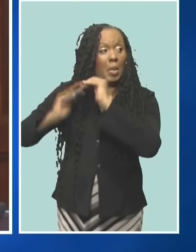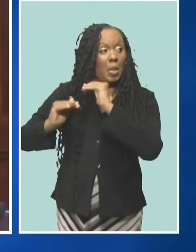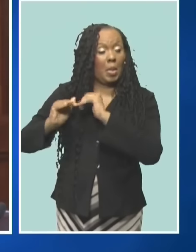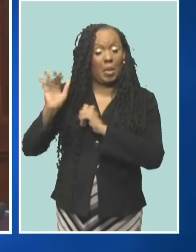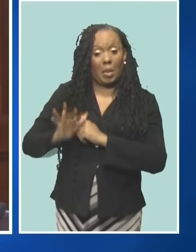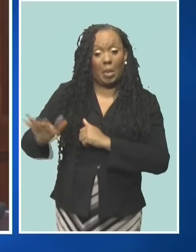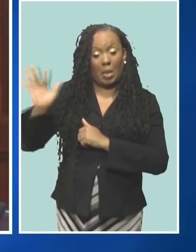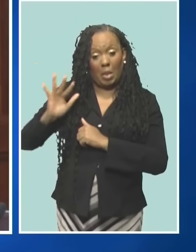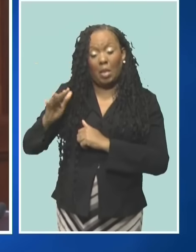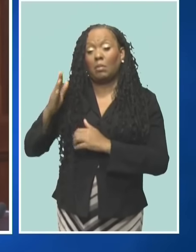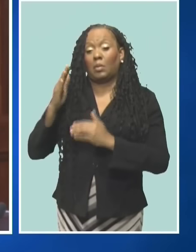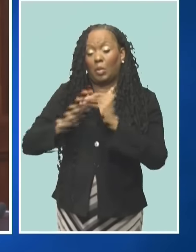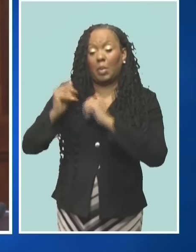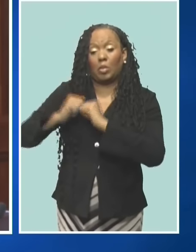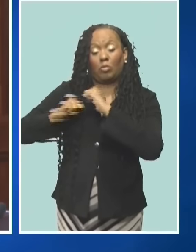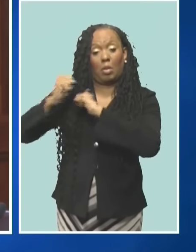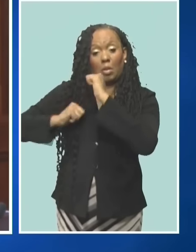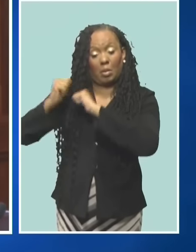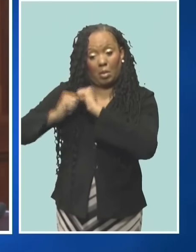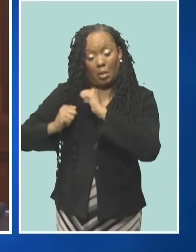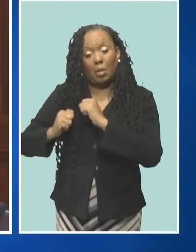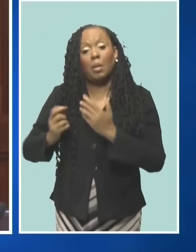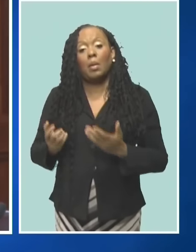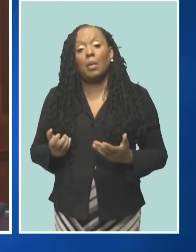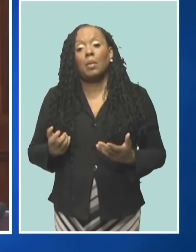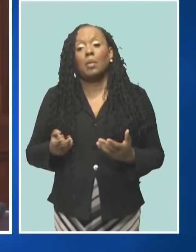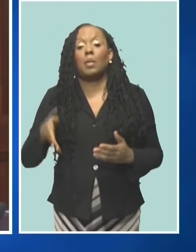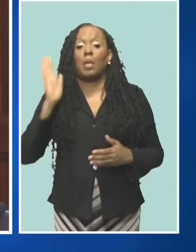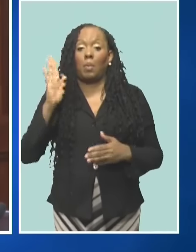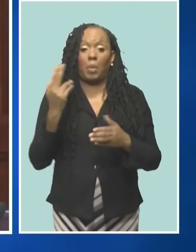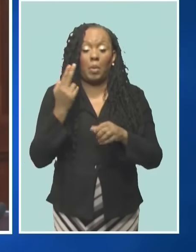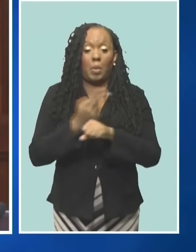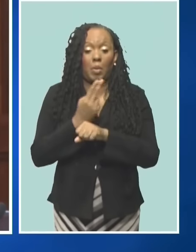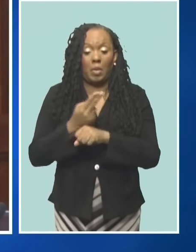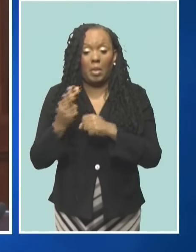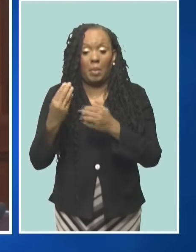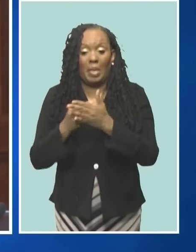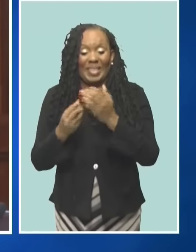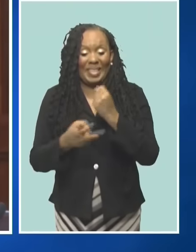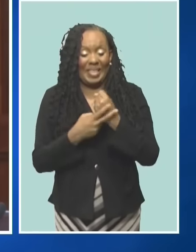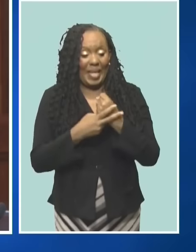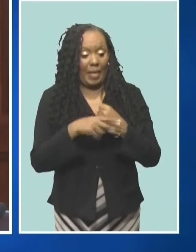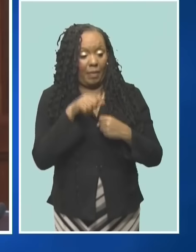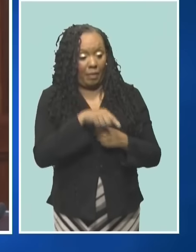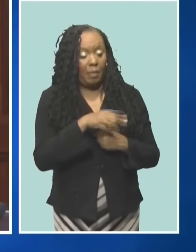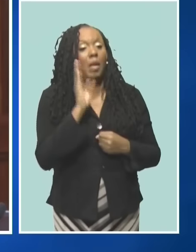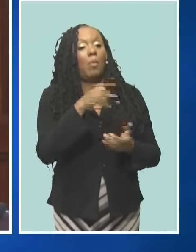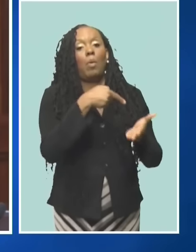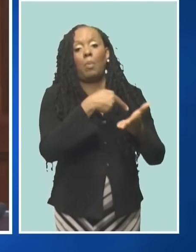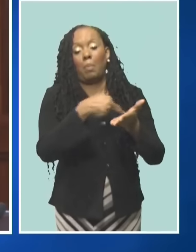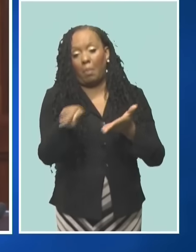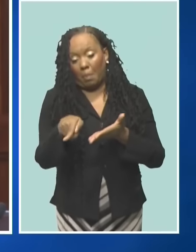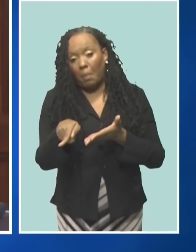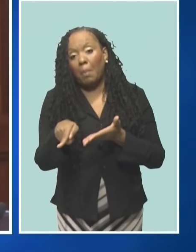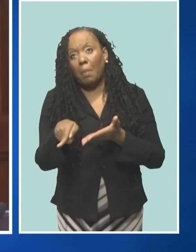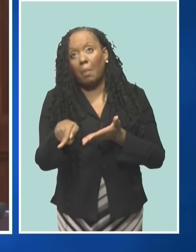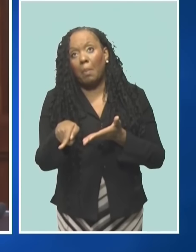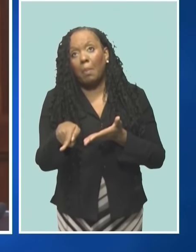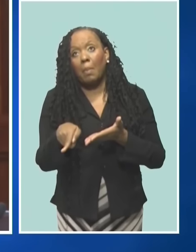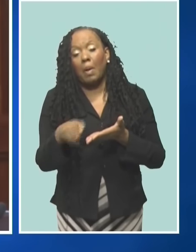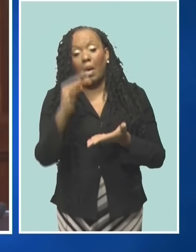related infrastructure and use the savings to pay